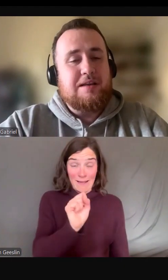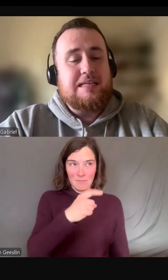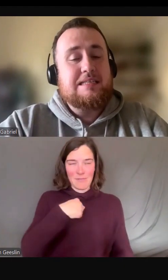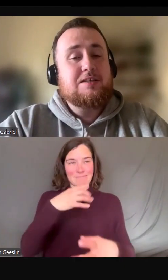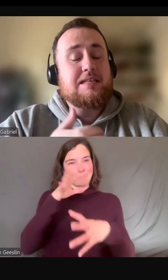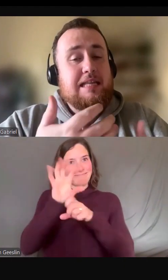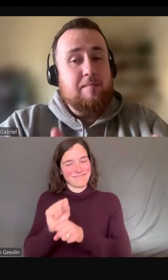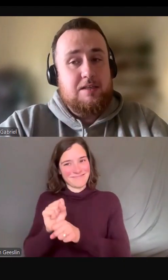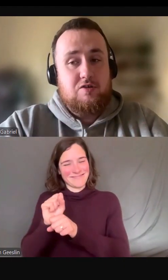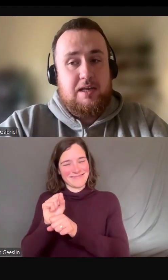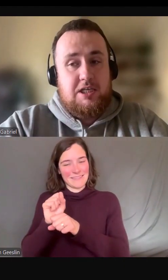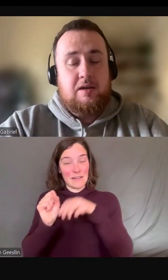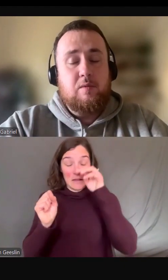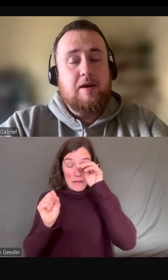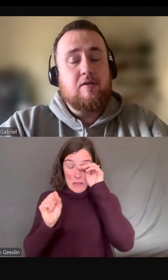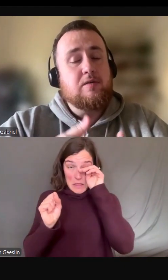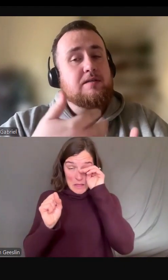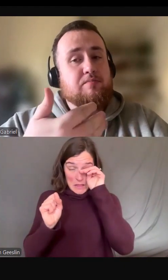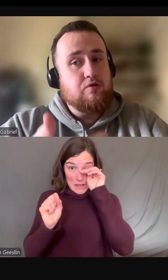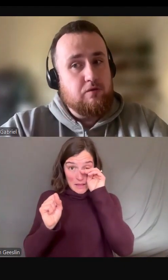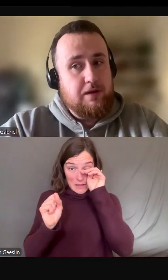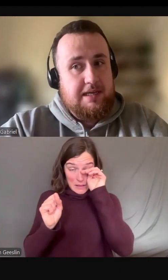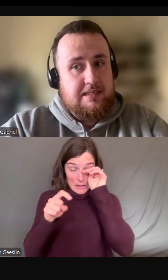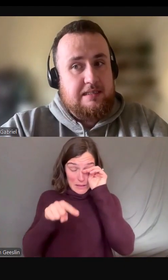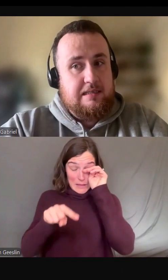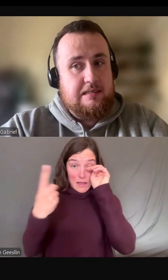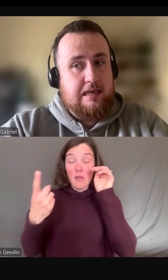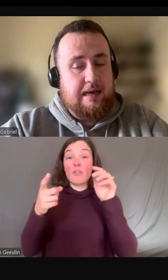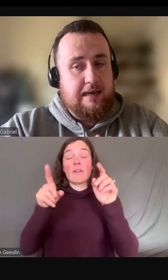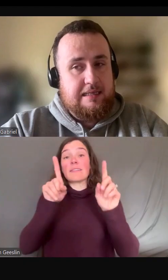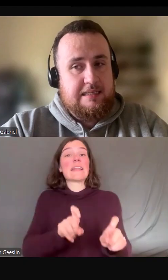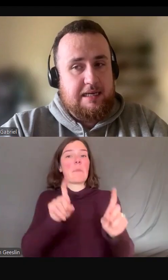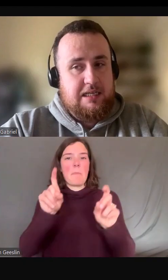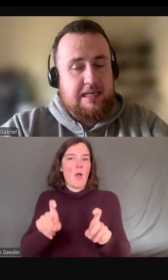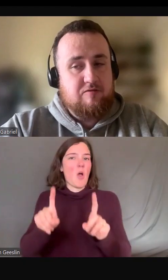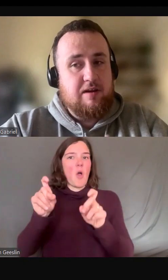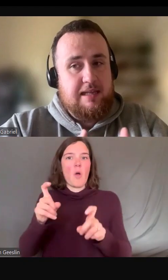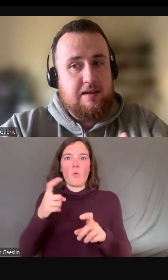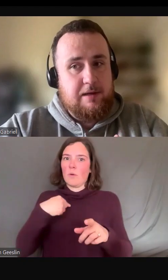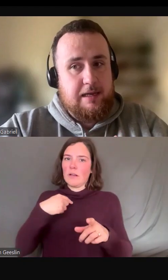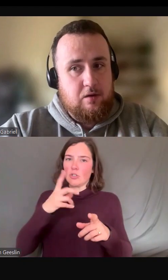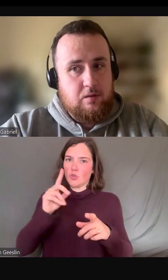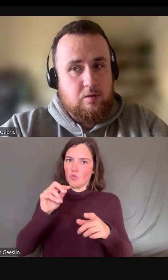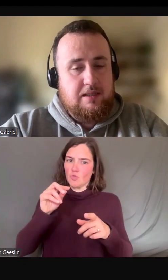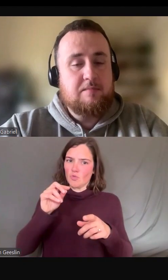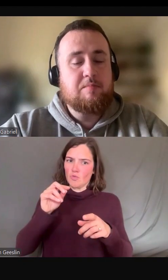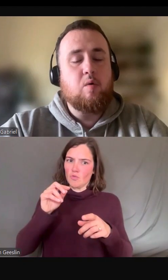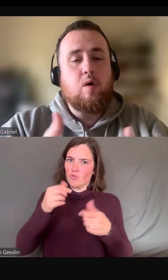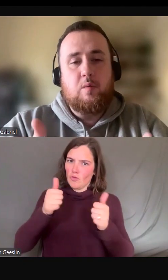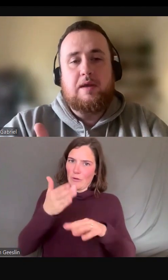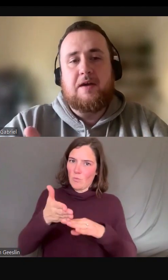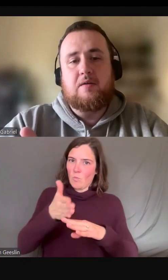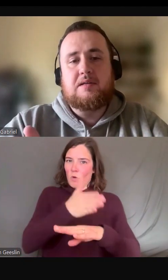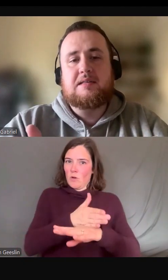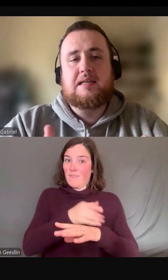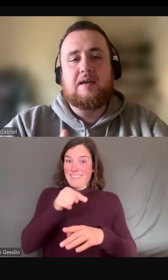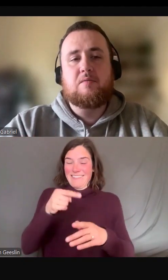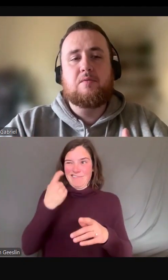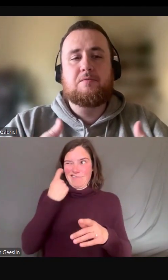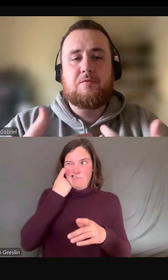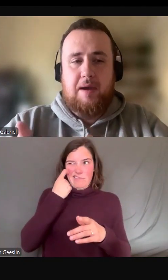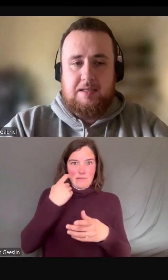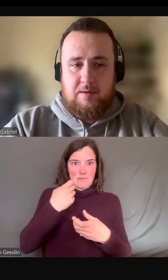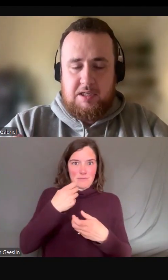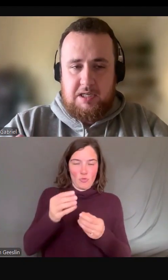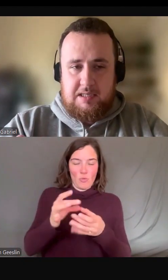But this is just a demonstration. We are always improving this. This section is relatively new to us, but what we found is that